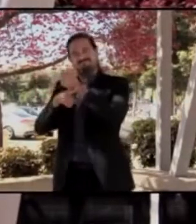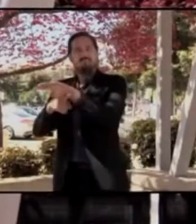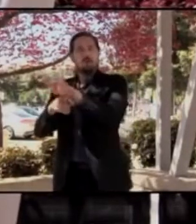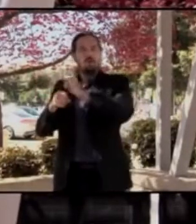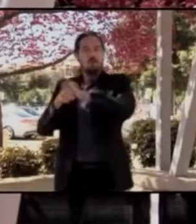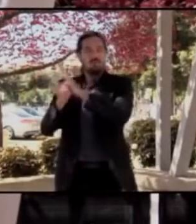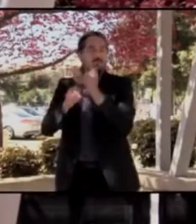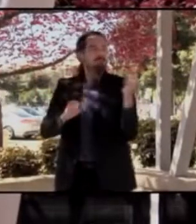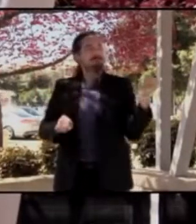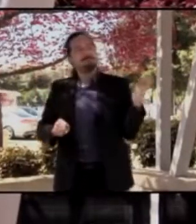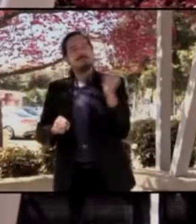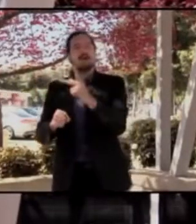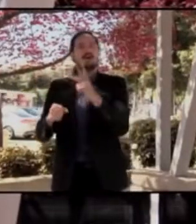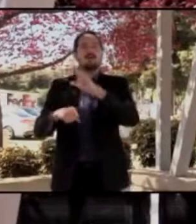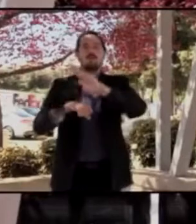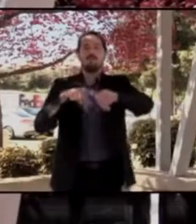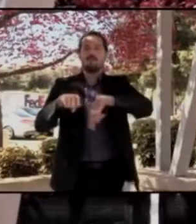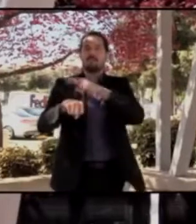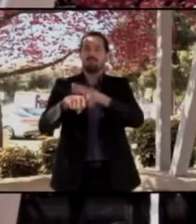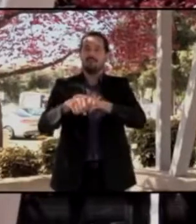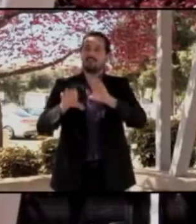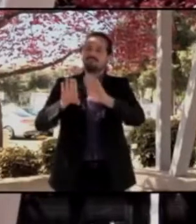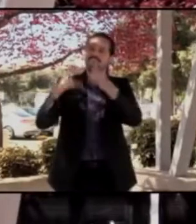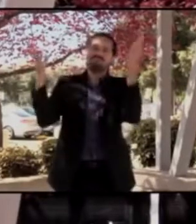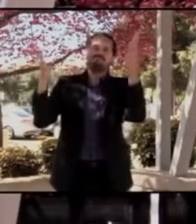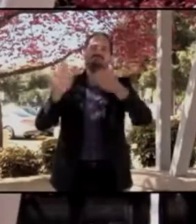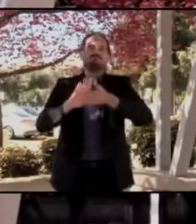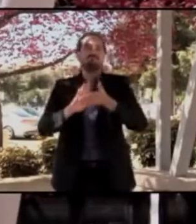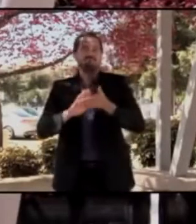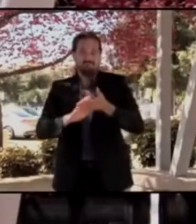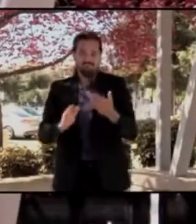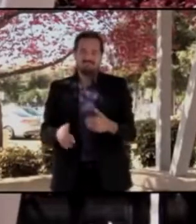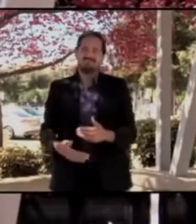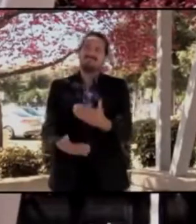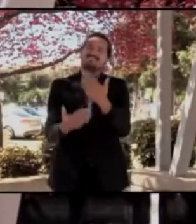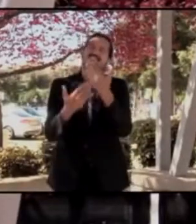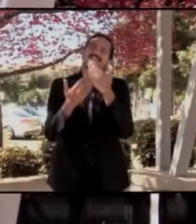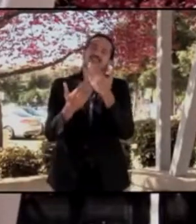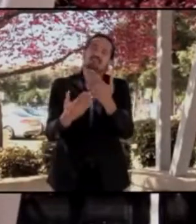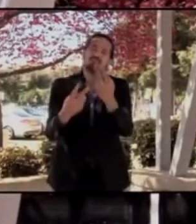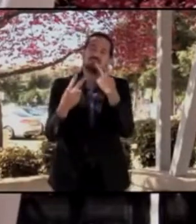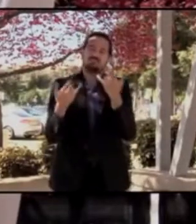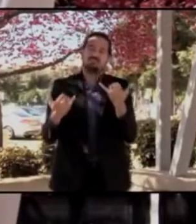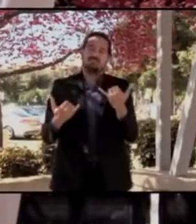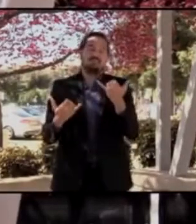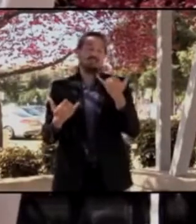Thank you again for being here, and now I yield my time to Dr. Sara Cody.